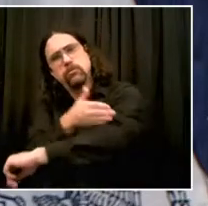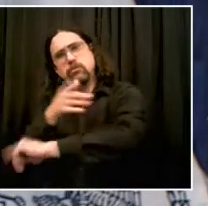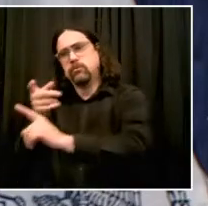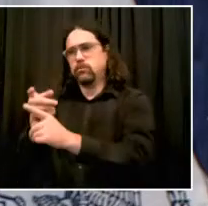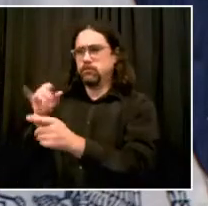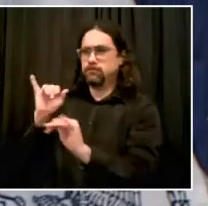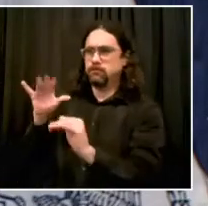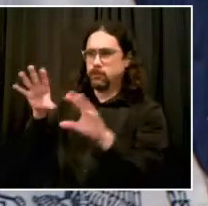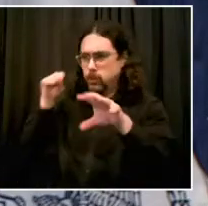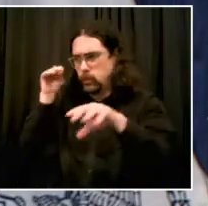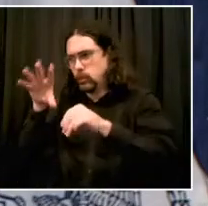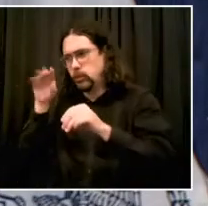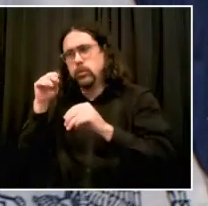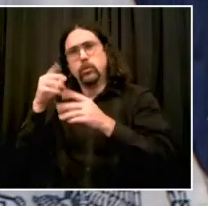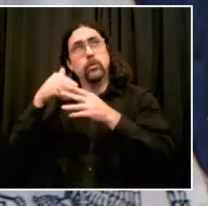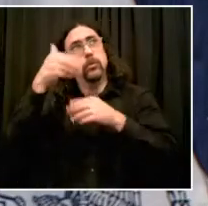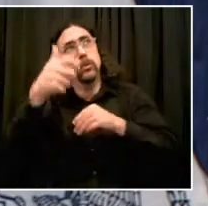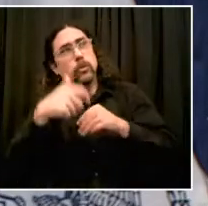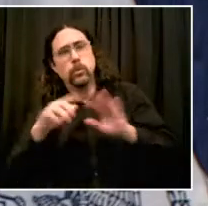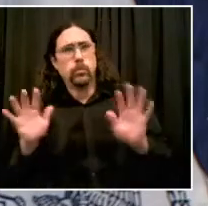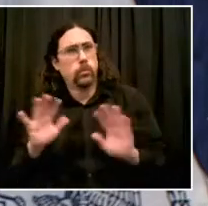that sense, he did not die in vain.